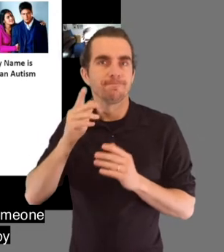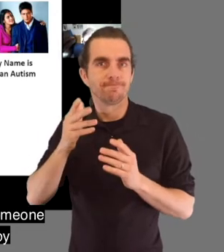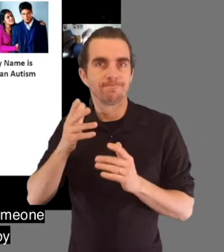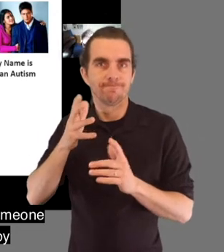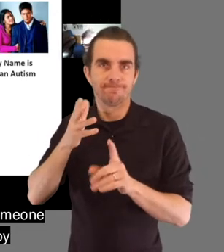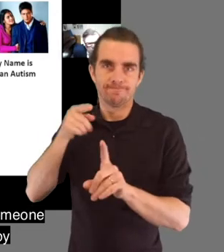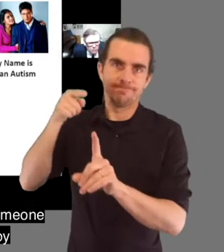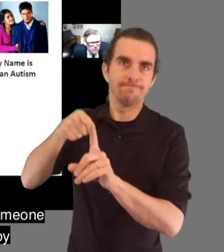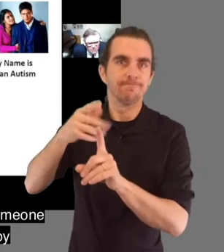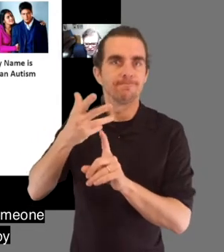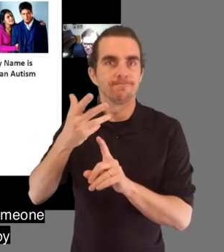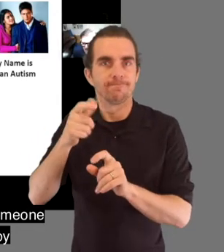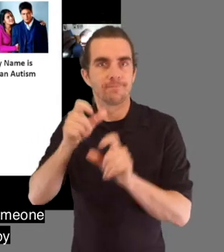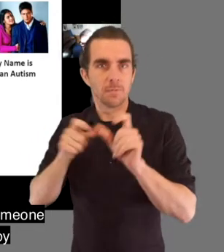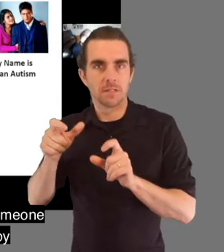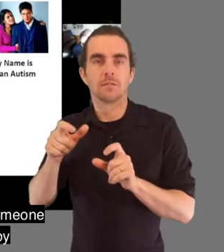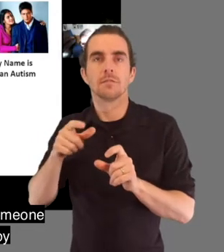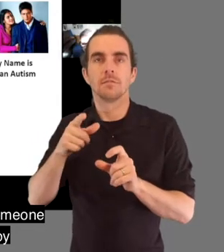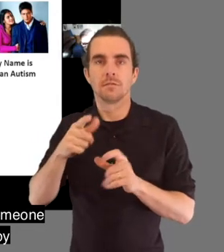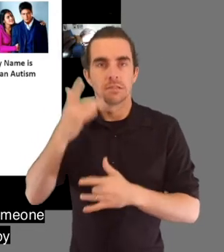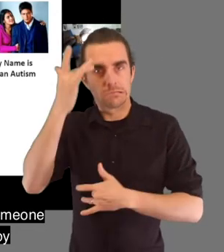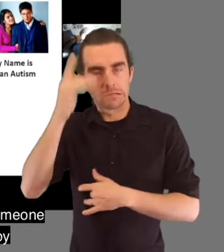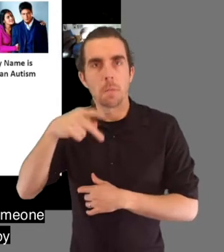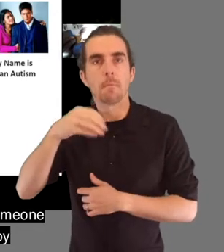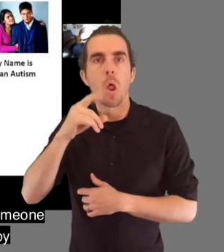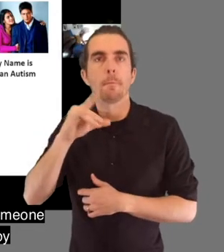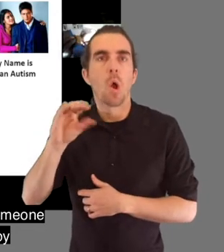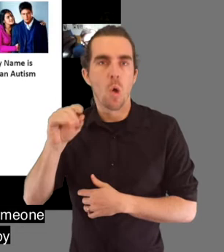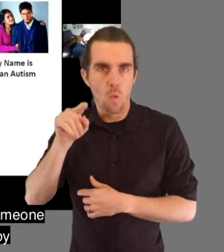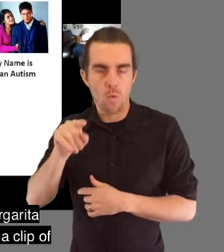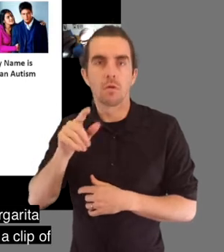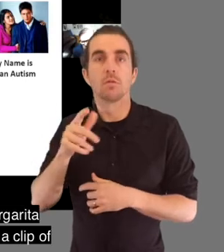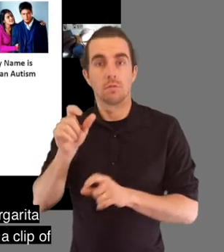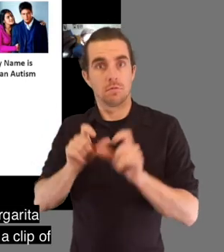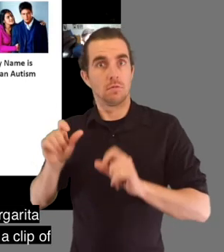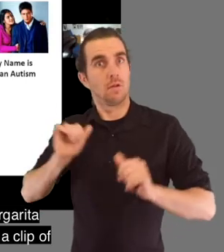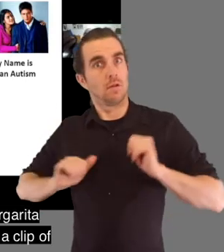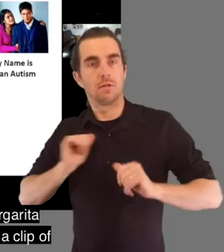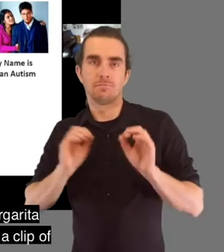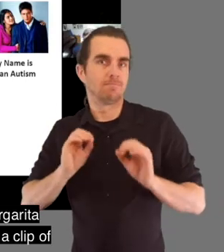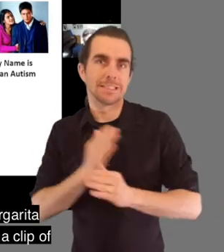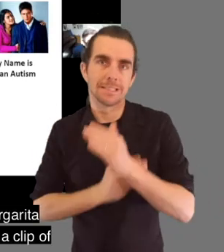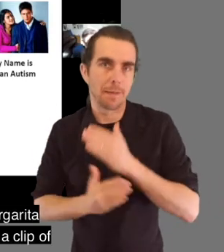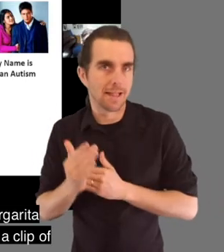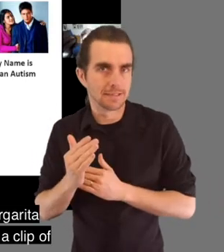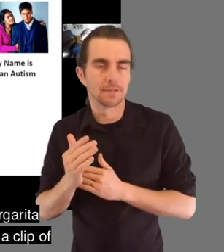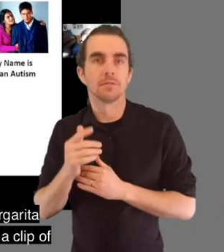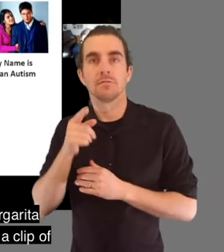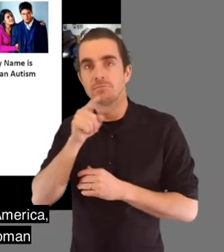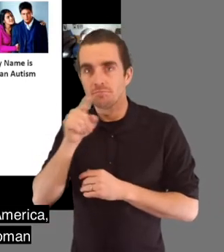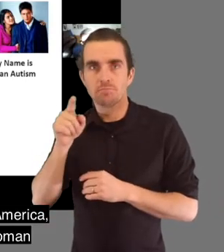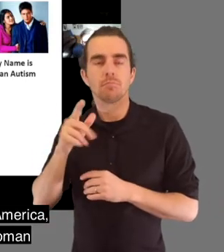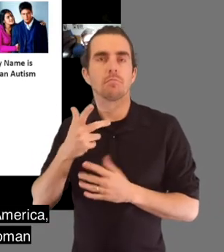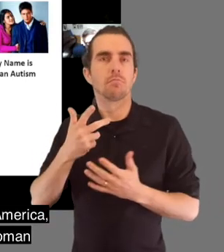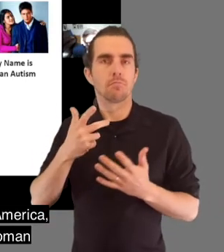exploration of someone with a severe post-polio, all played by non-disabled actors. And this one, Margarita with a Straw, which